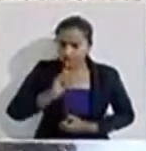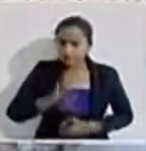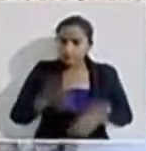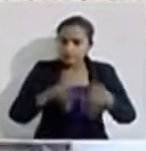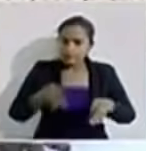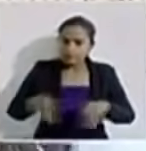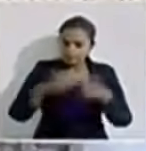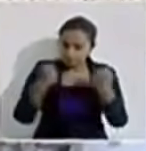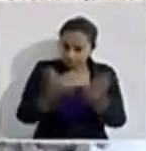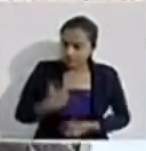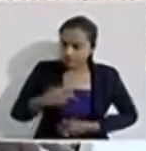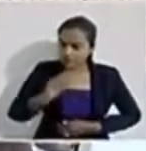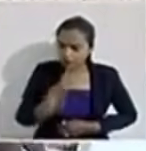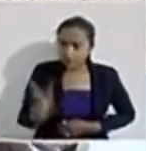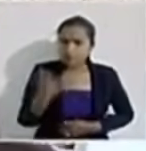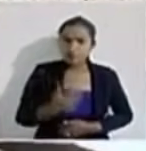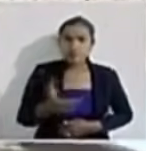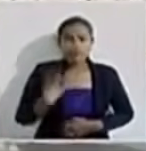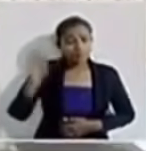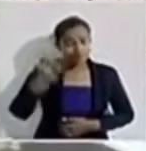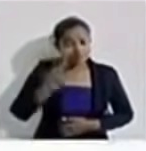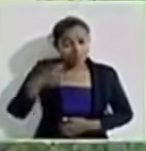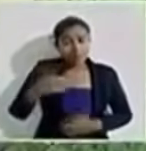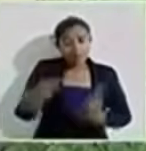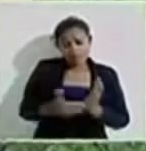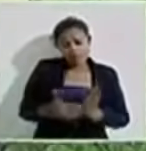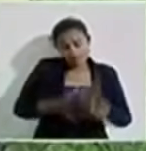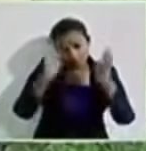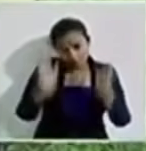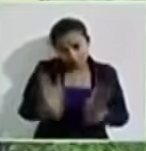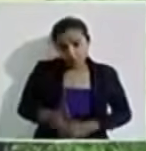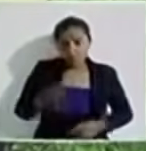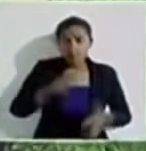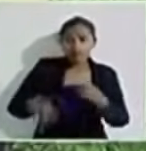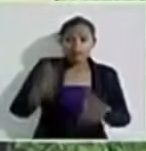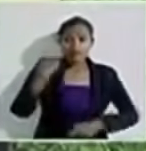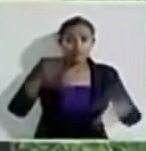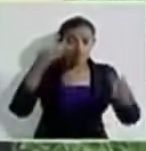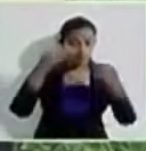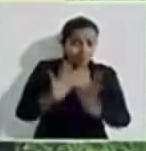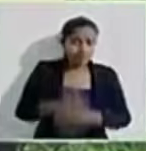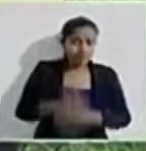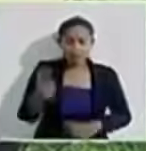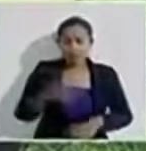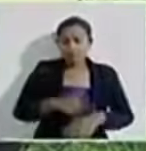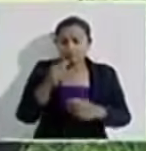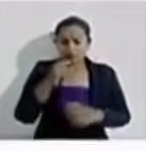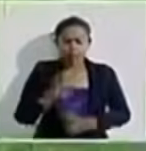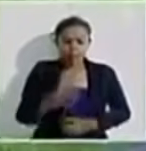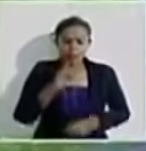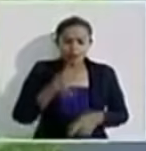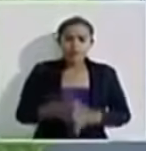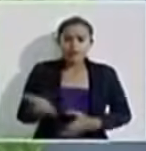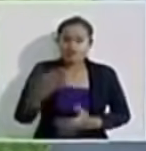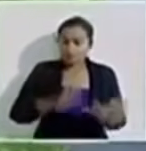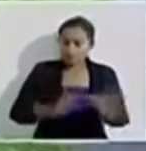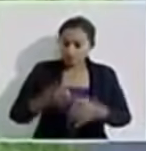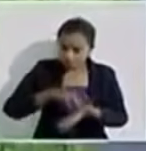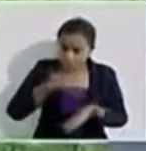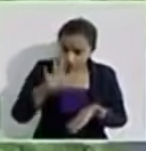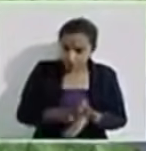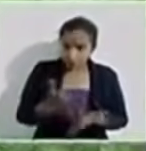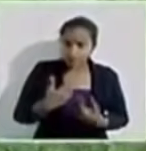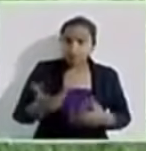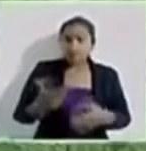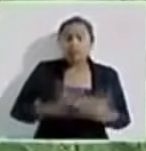many times for speaking against this. It is a disappointing situation. Please ensure I gain some sort of justice. I am the first person